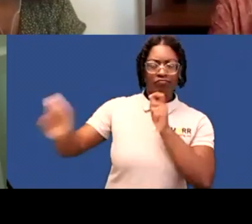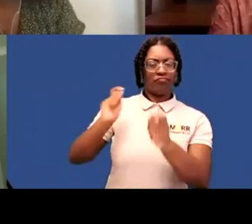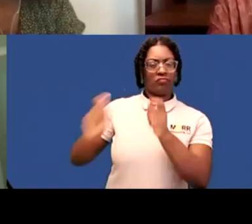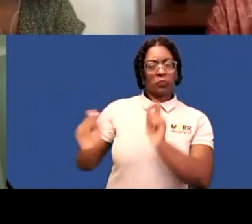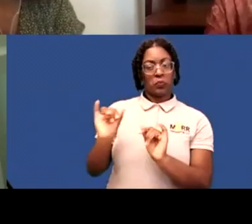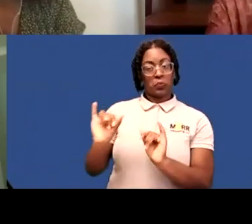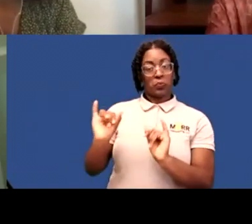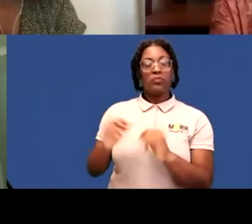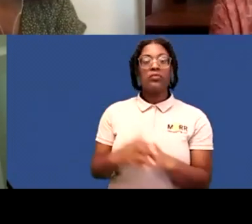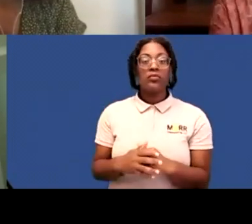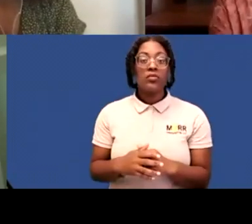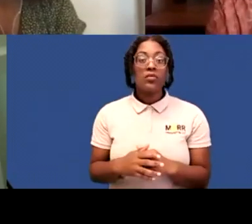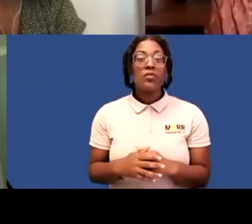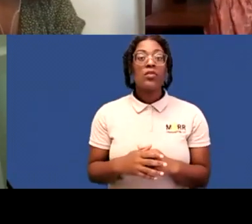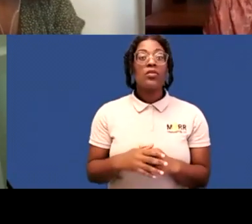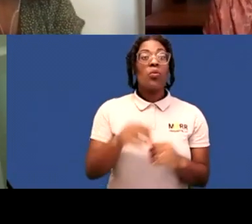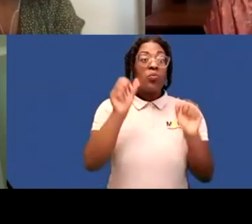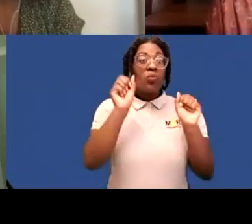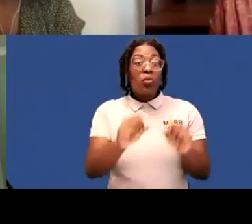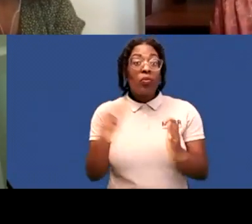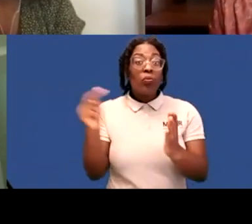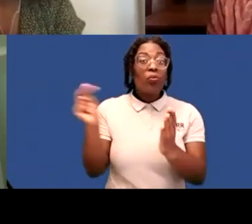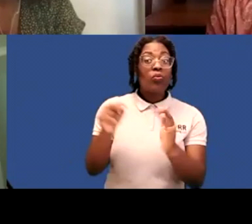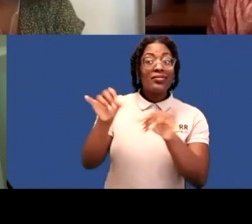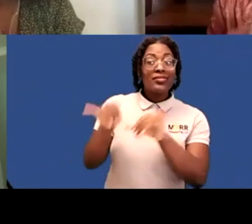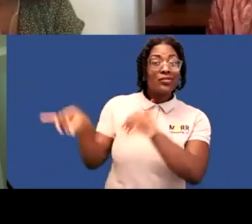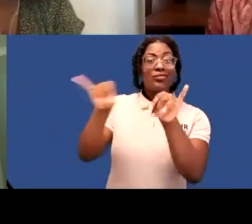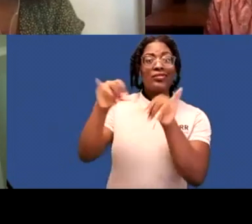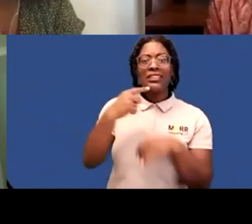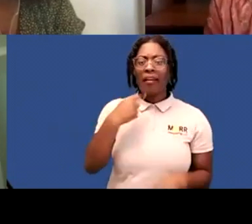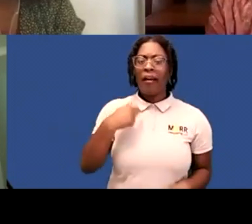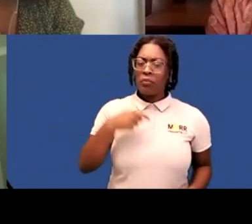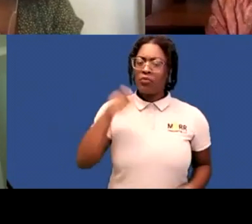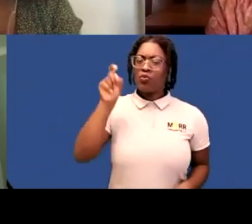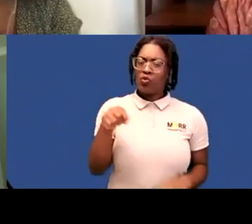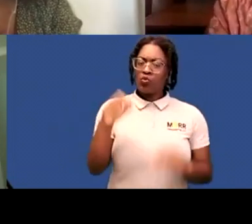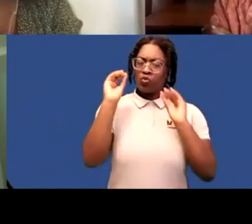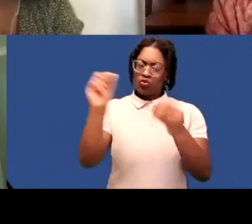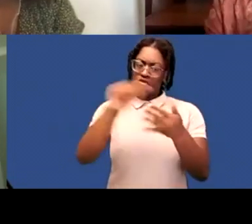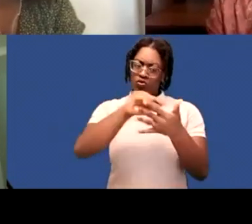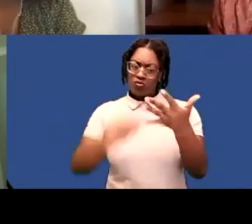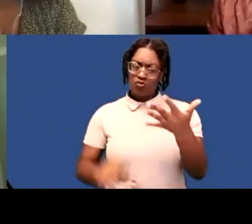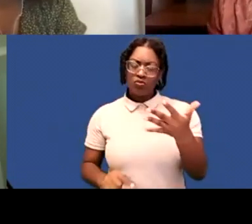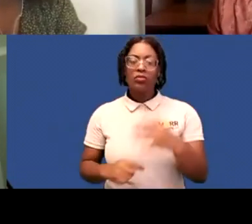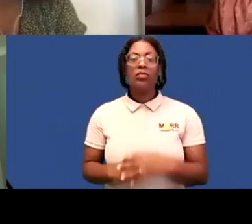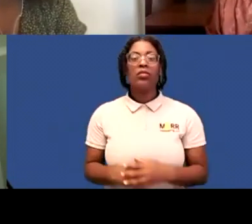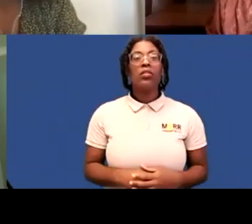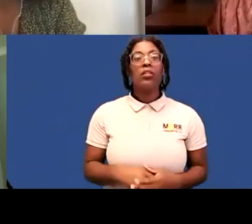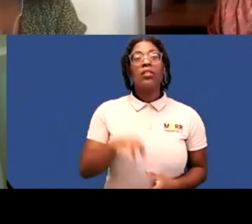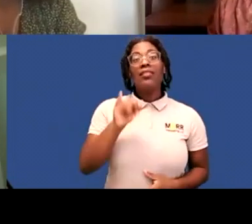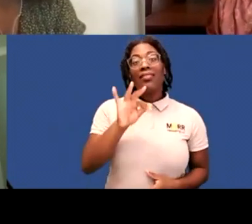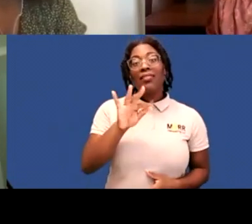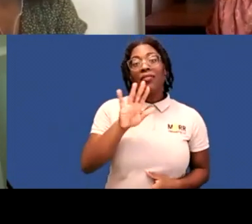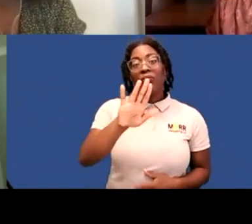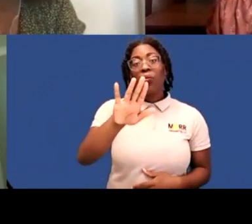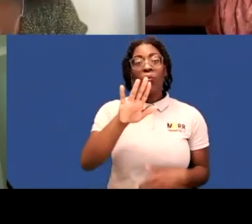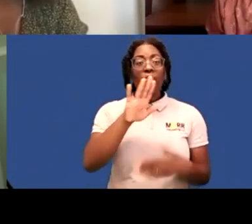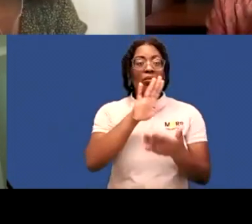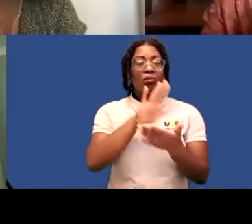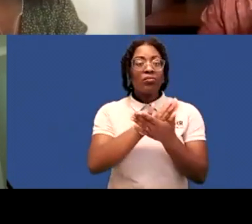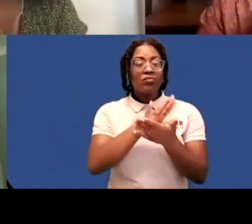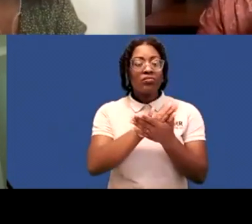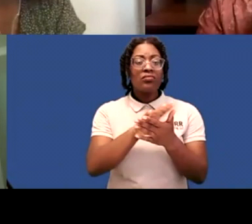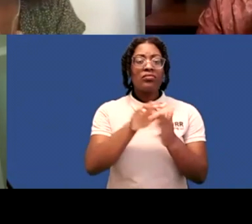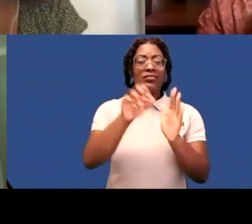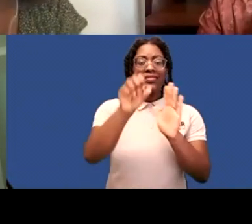standards say I'm supposed to teach this, so this is what I'm going to teach. If your standards are terrible, what's the mission of the school? What's the mission of the school